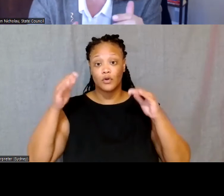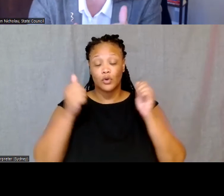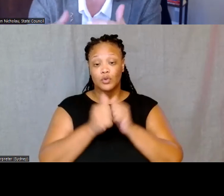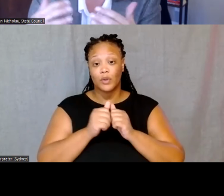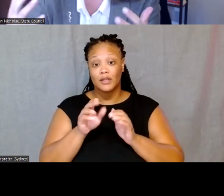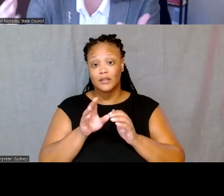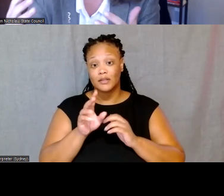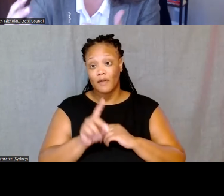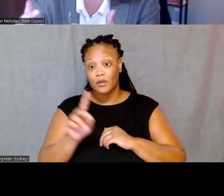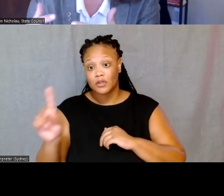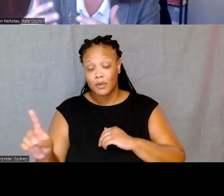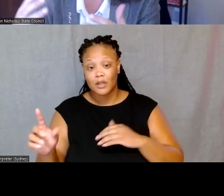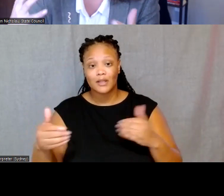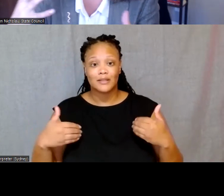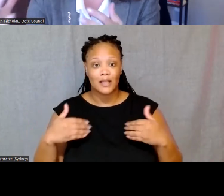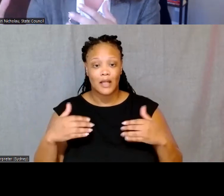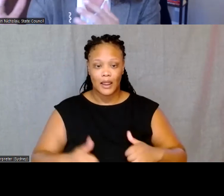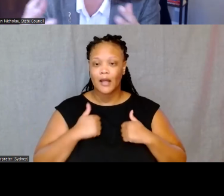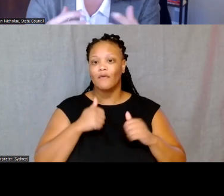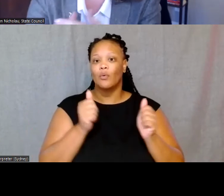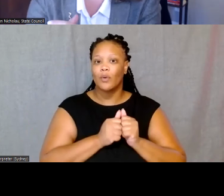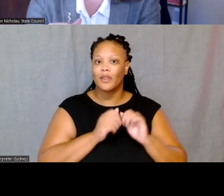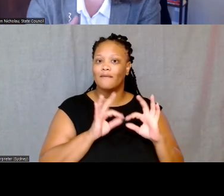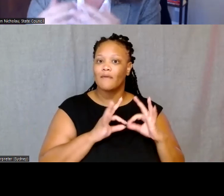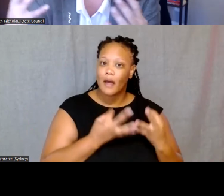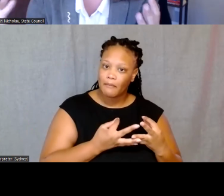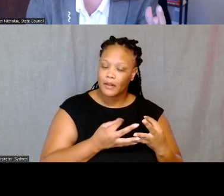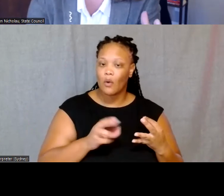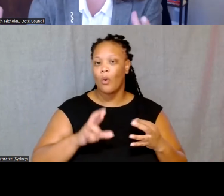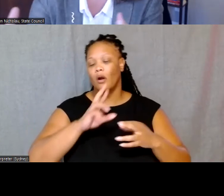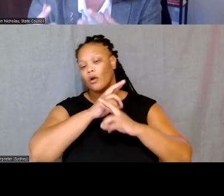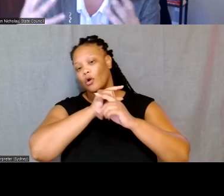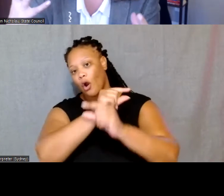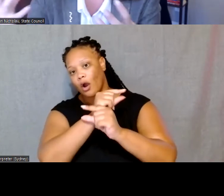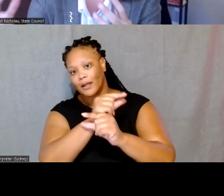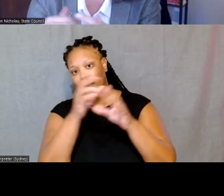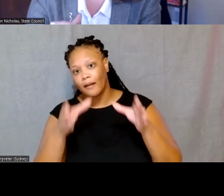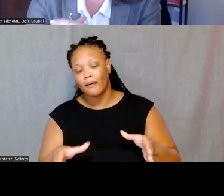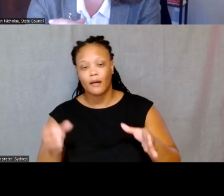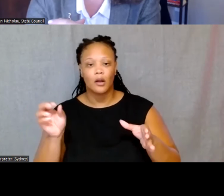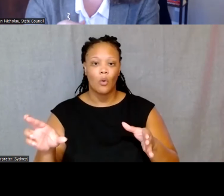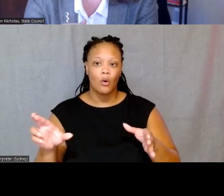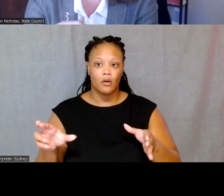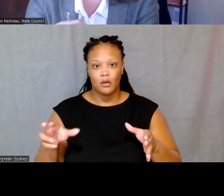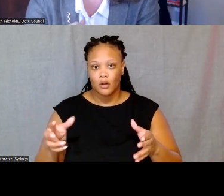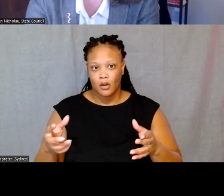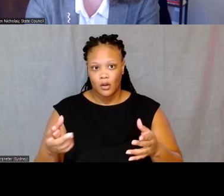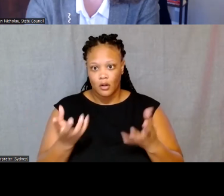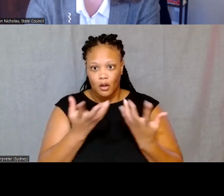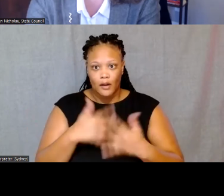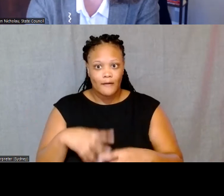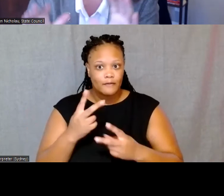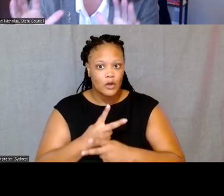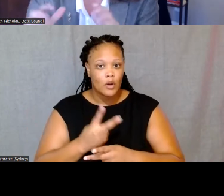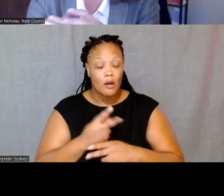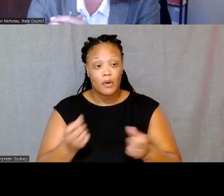here in California, they live with family or guardians, or they make it work with many folks